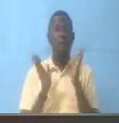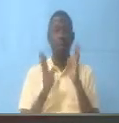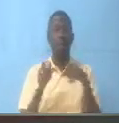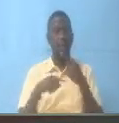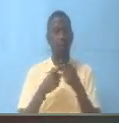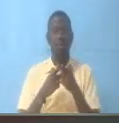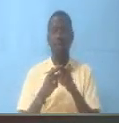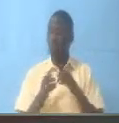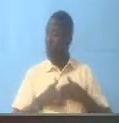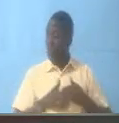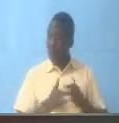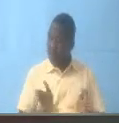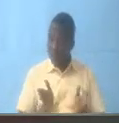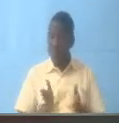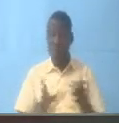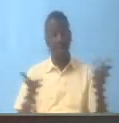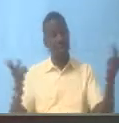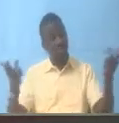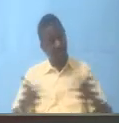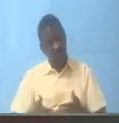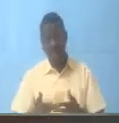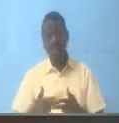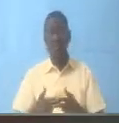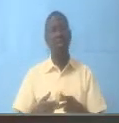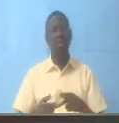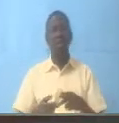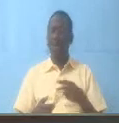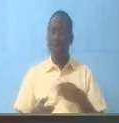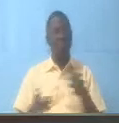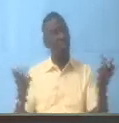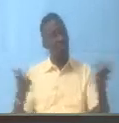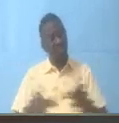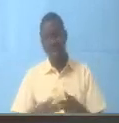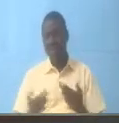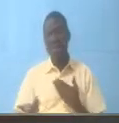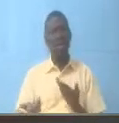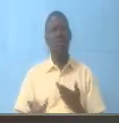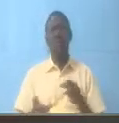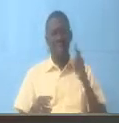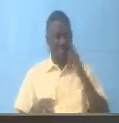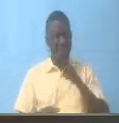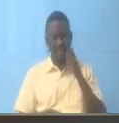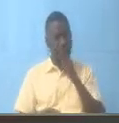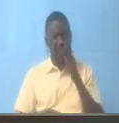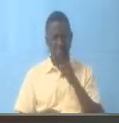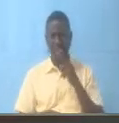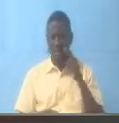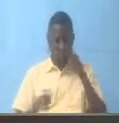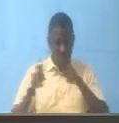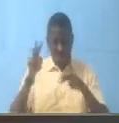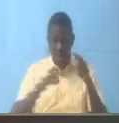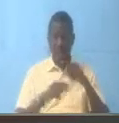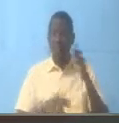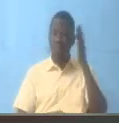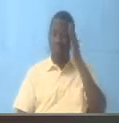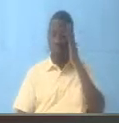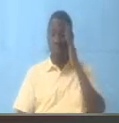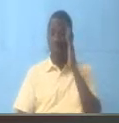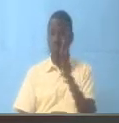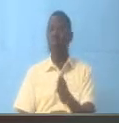I think despite the fact that some did not come at the time, we still found out the truth. Naam de kanaa ci seen wàlli bopp waaye nag si